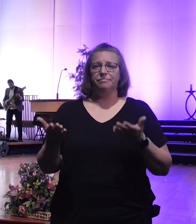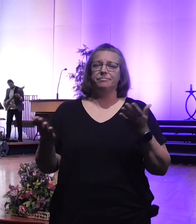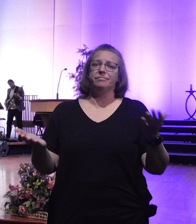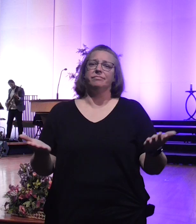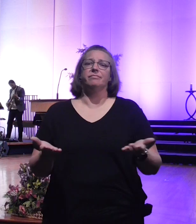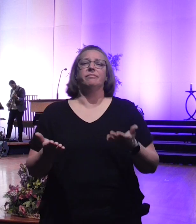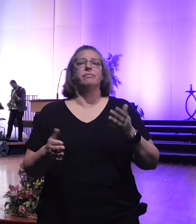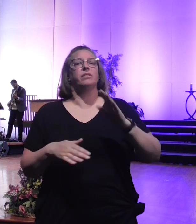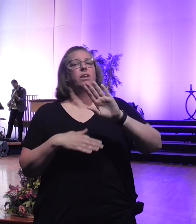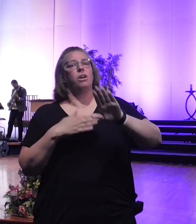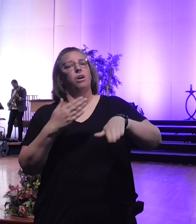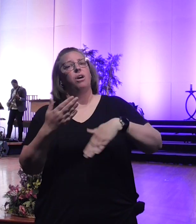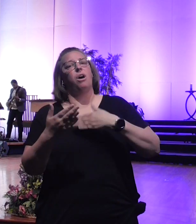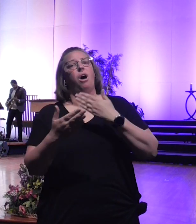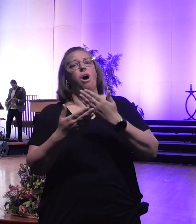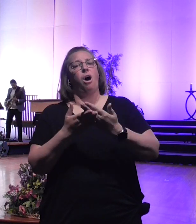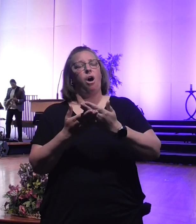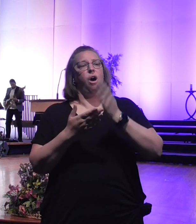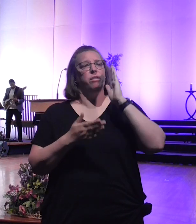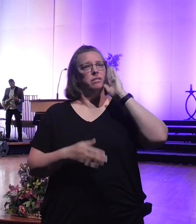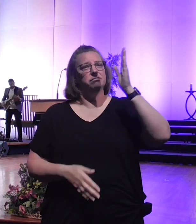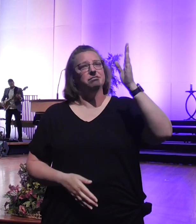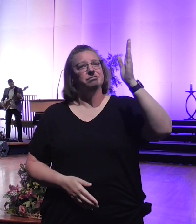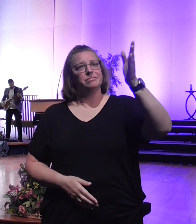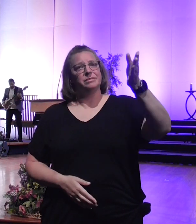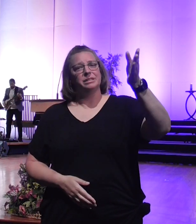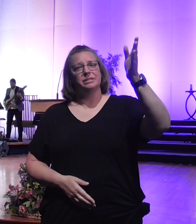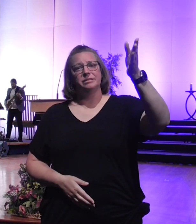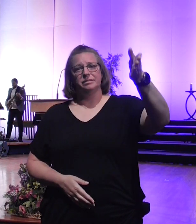all that ever will be,